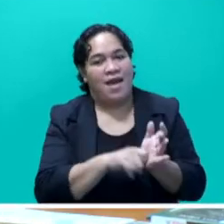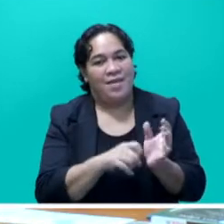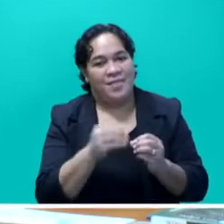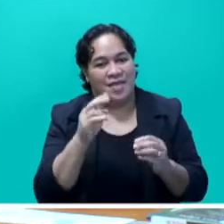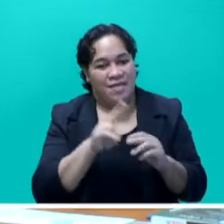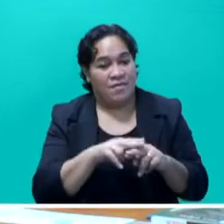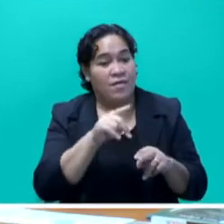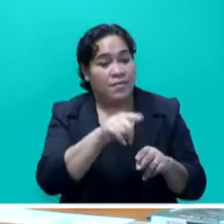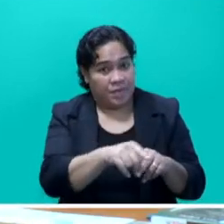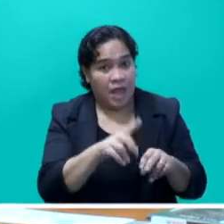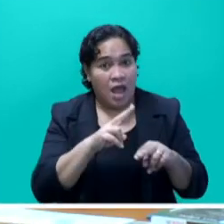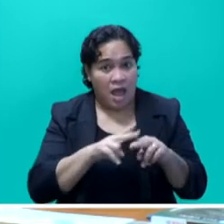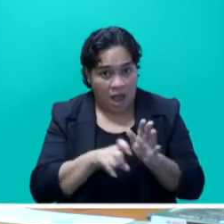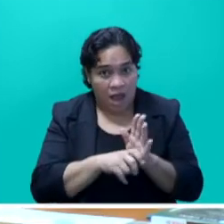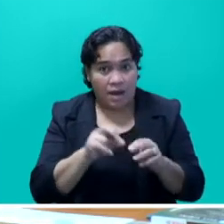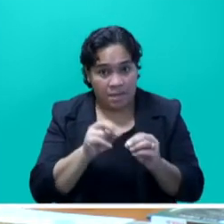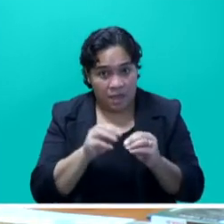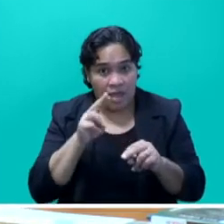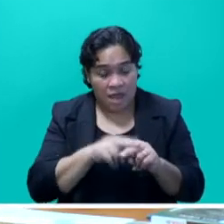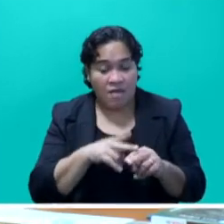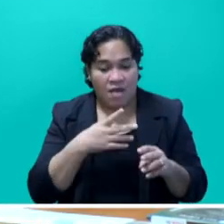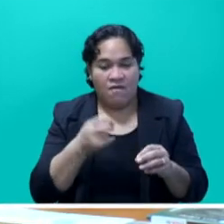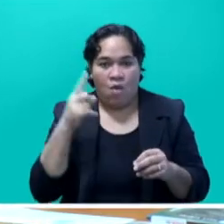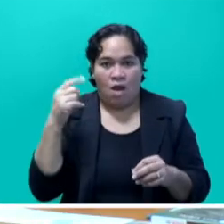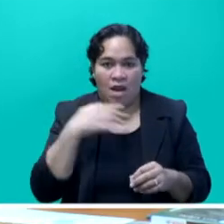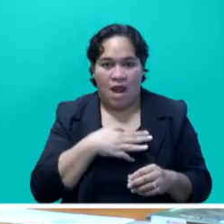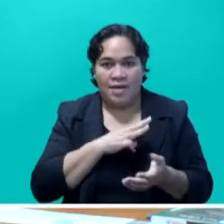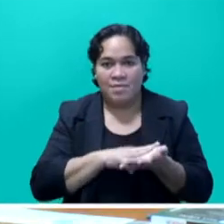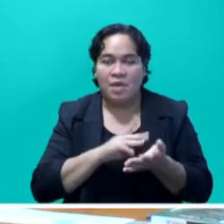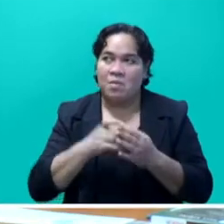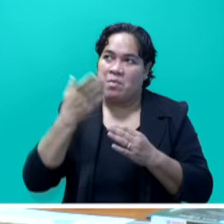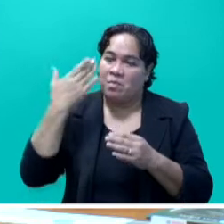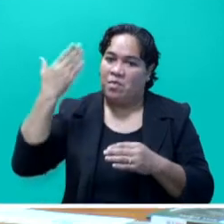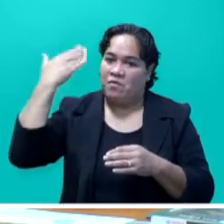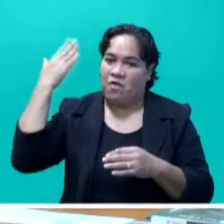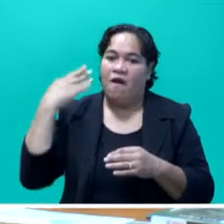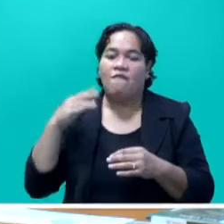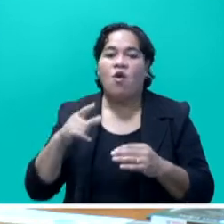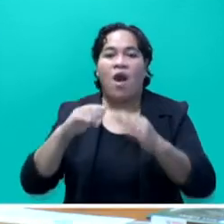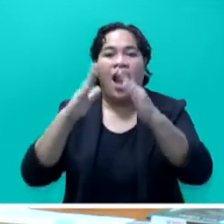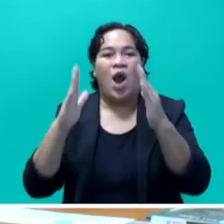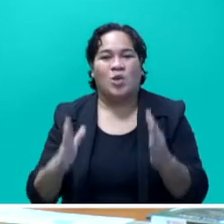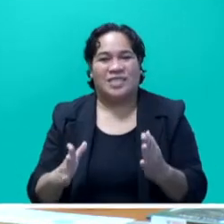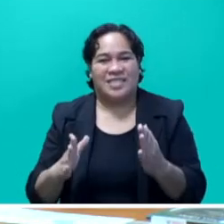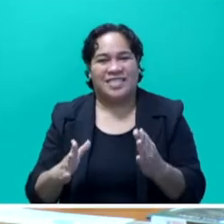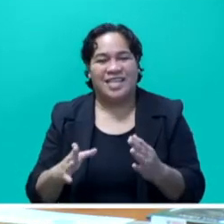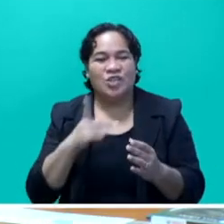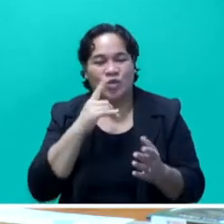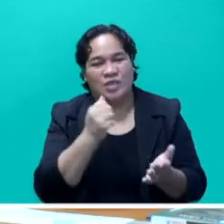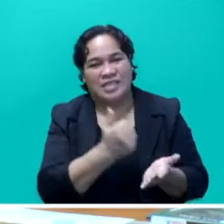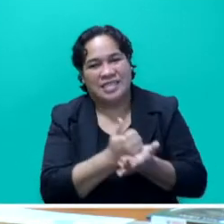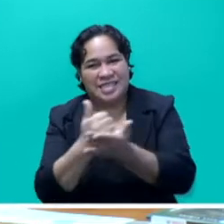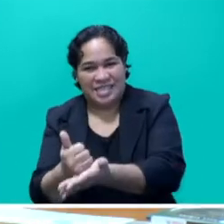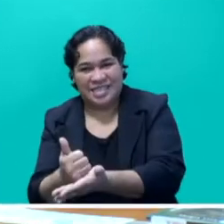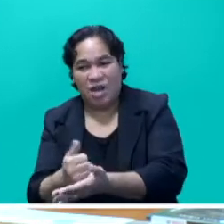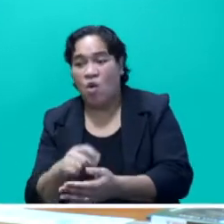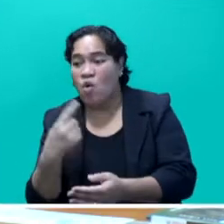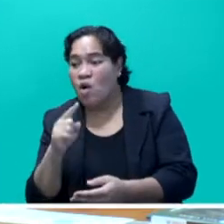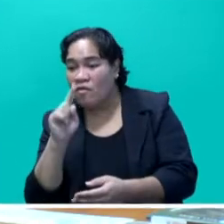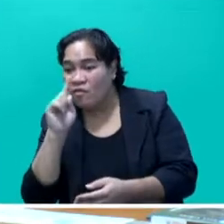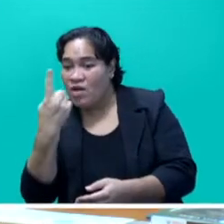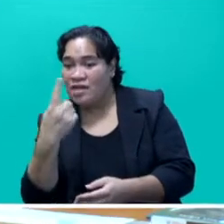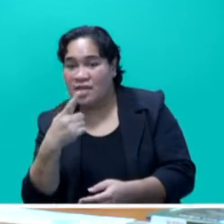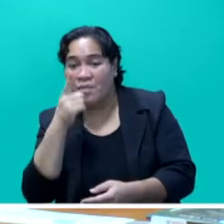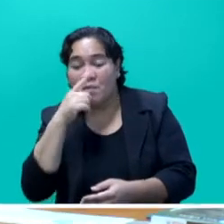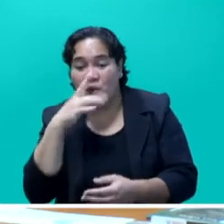allocated $100 million in the previous years for housing sector to assist first home